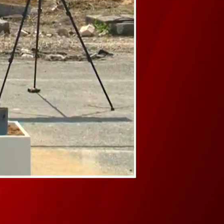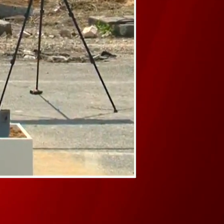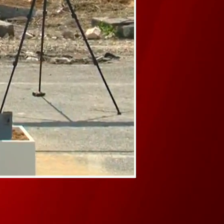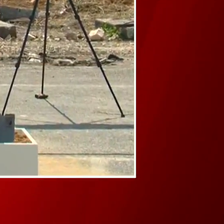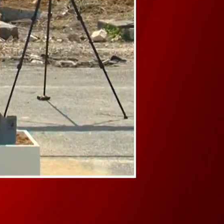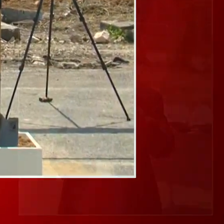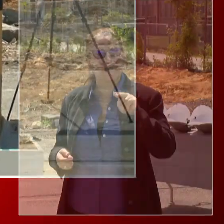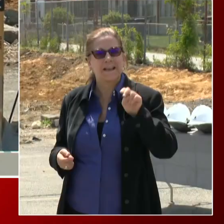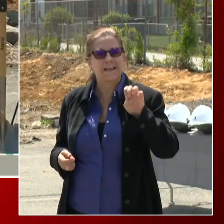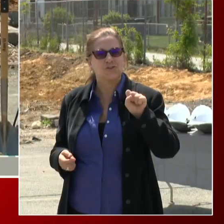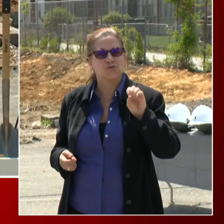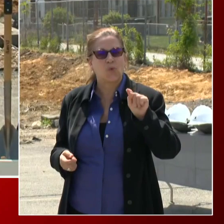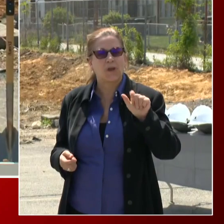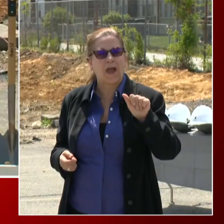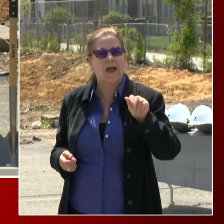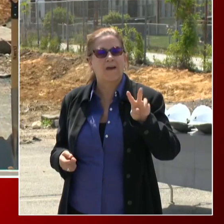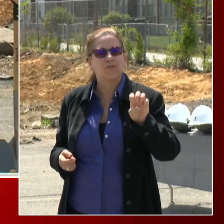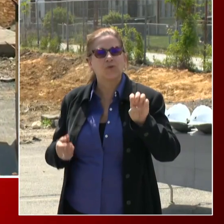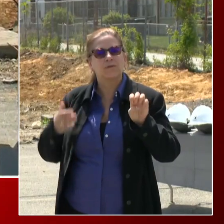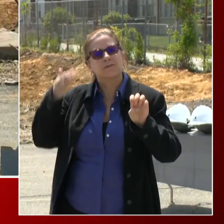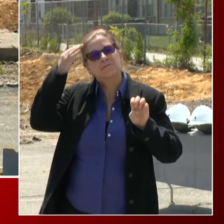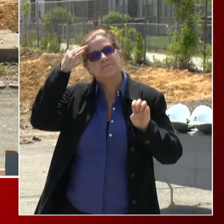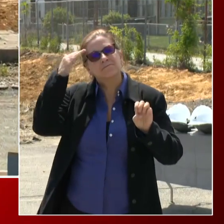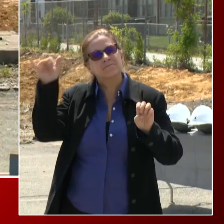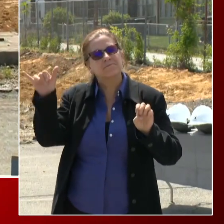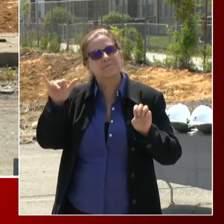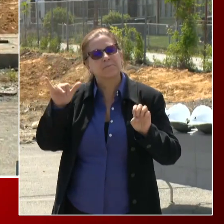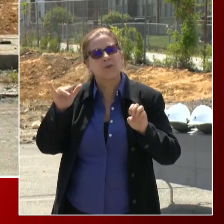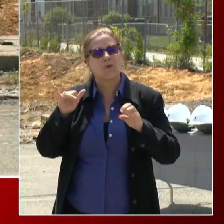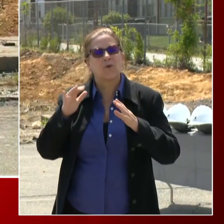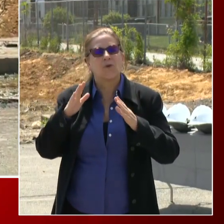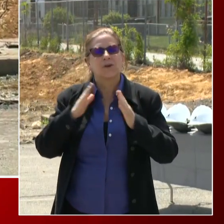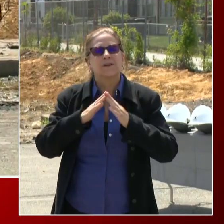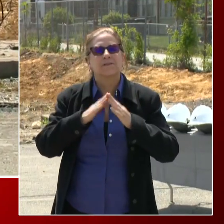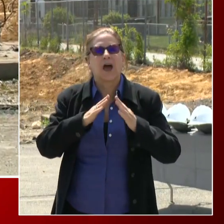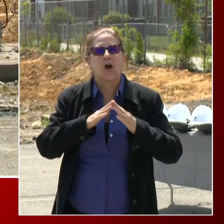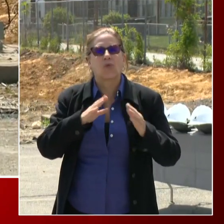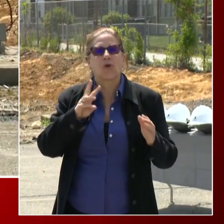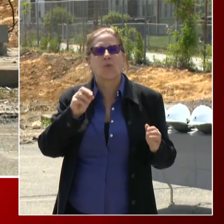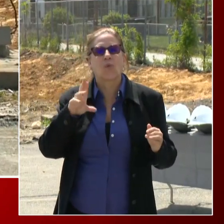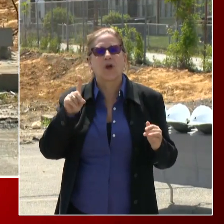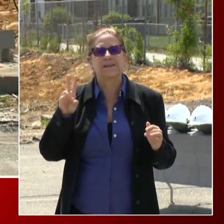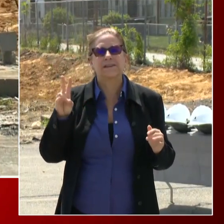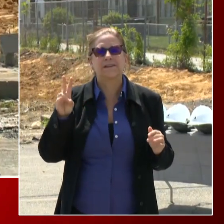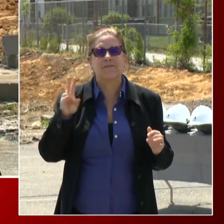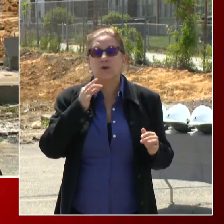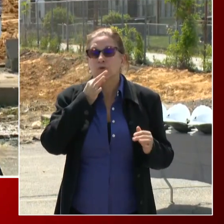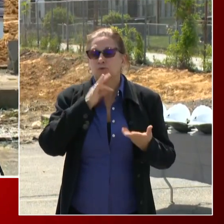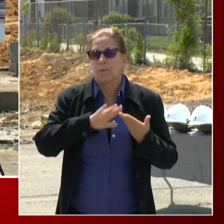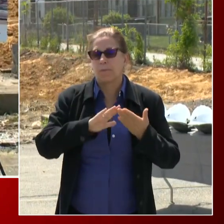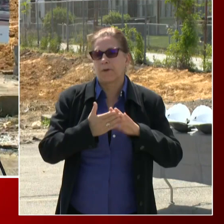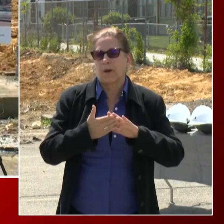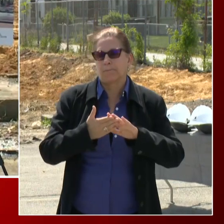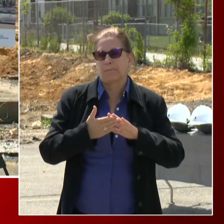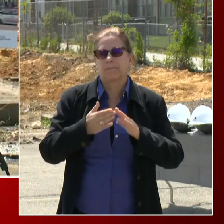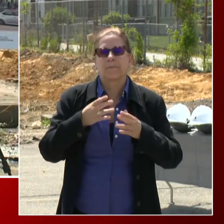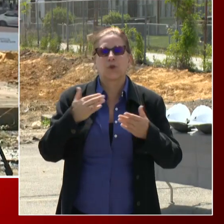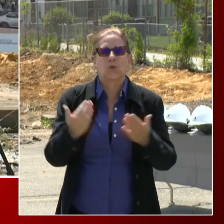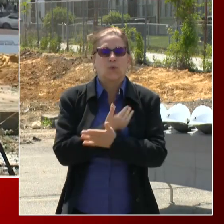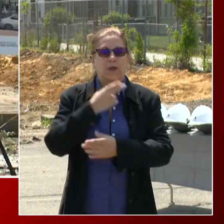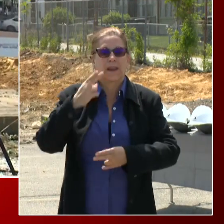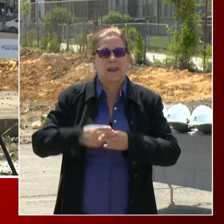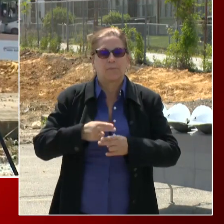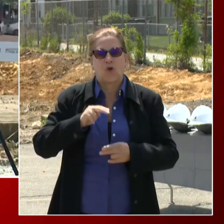known as Downtown Ward 7 and soon to be Northeast Heights. Certainly today has been a long time